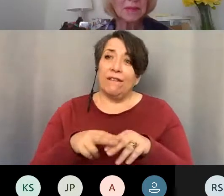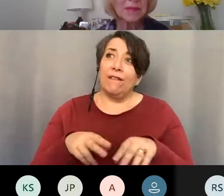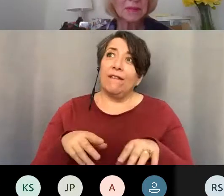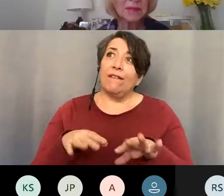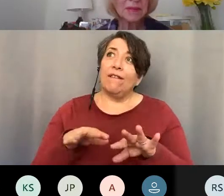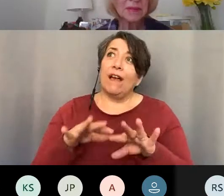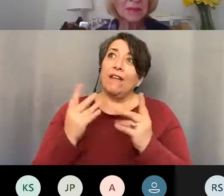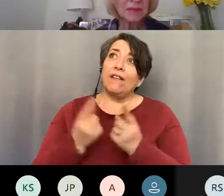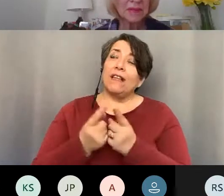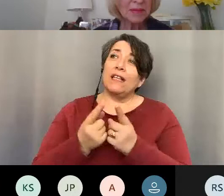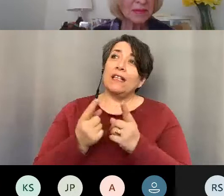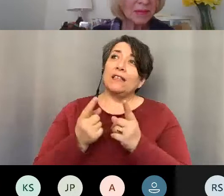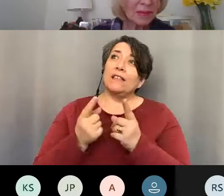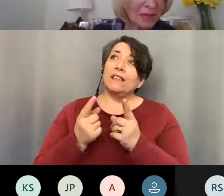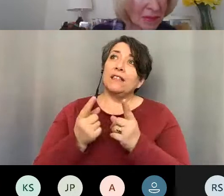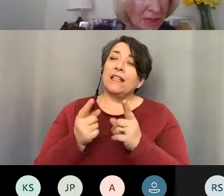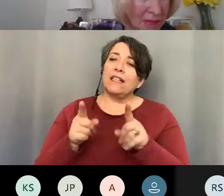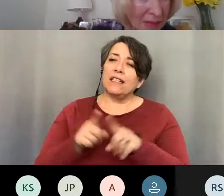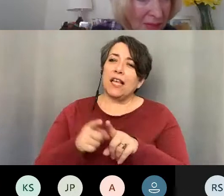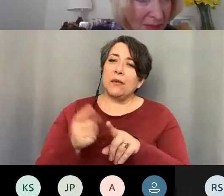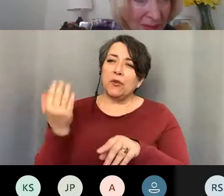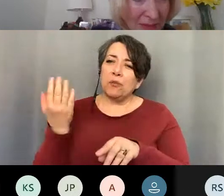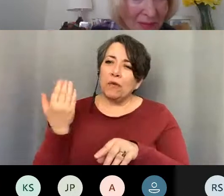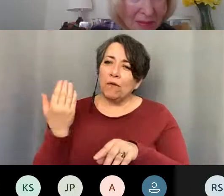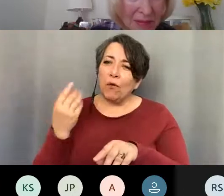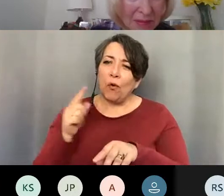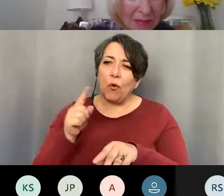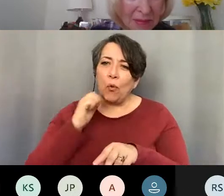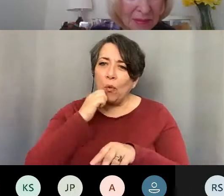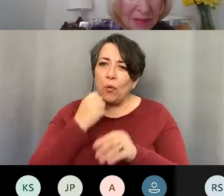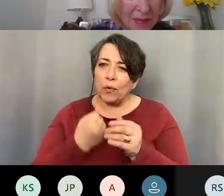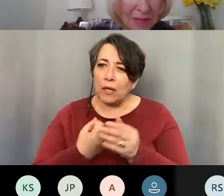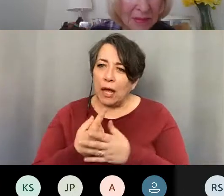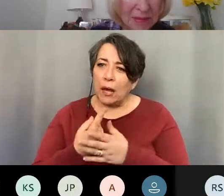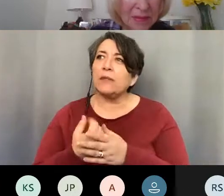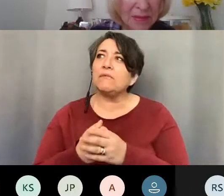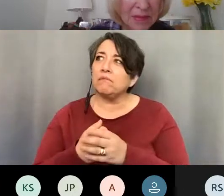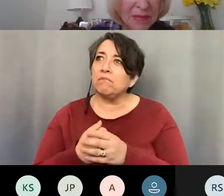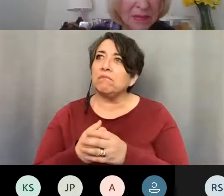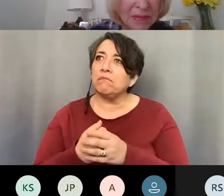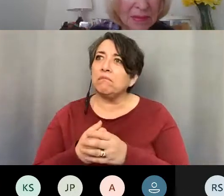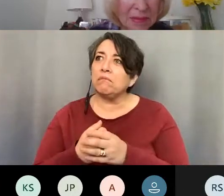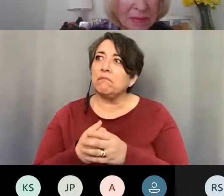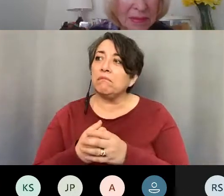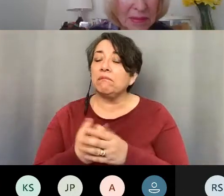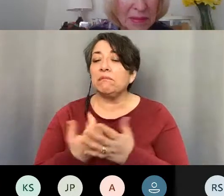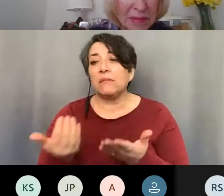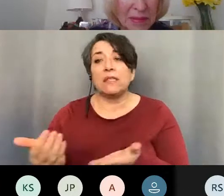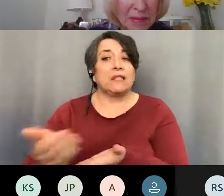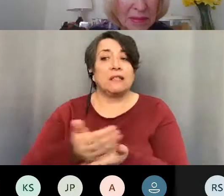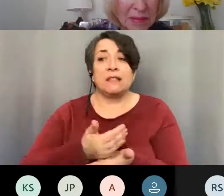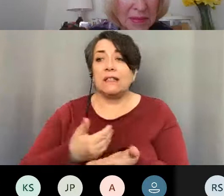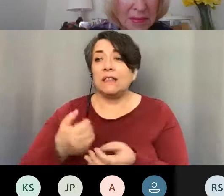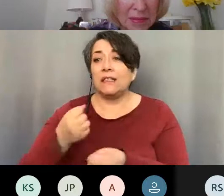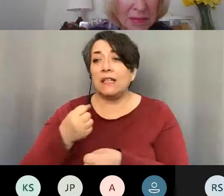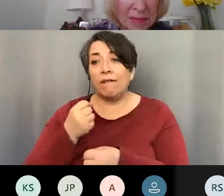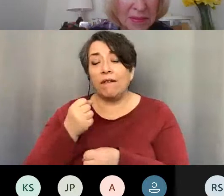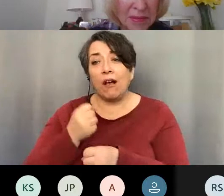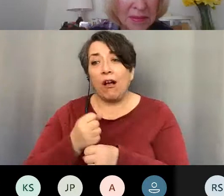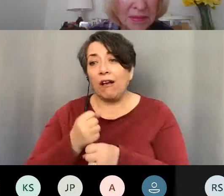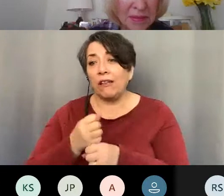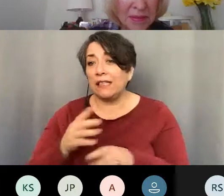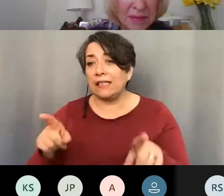we have a patient who was not attending or who was not being brought to their appointment, then the same safeguarding processes would be followed.